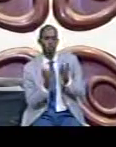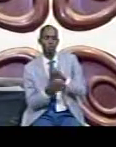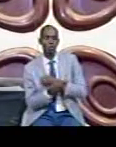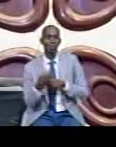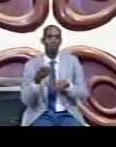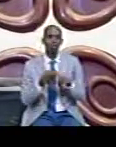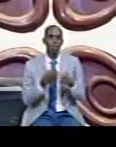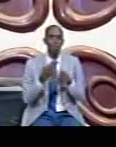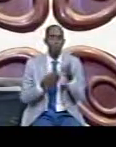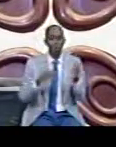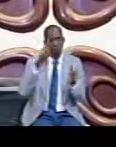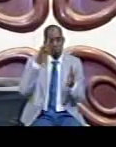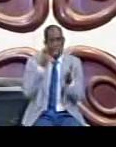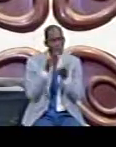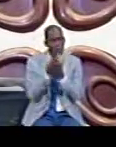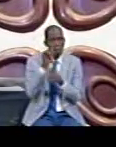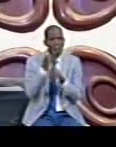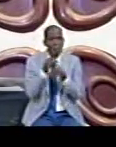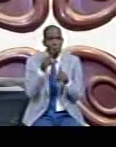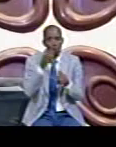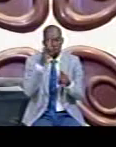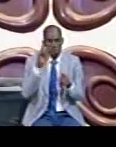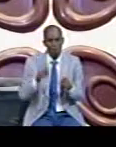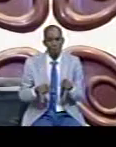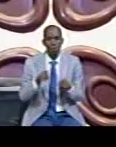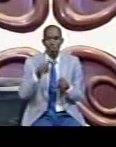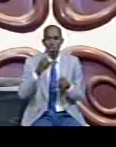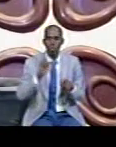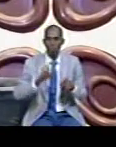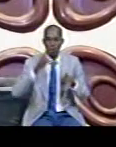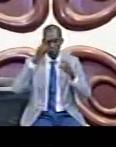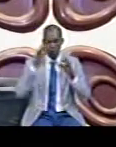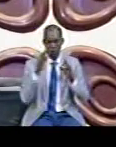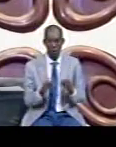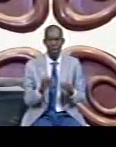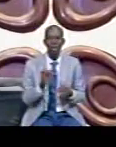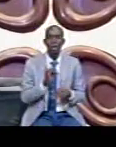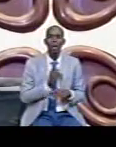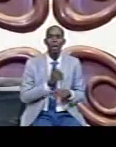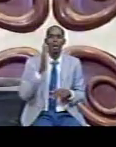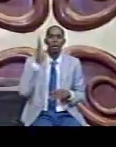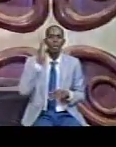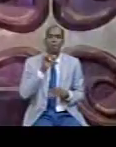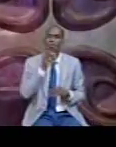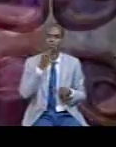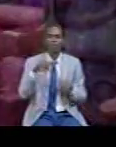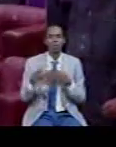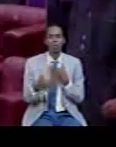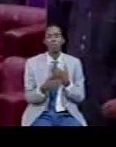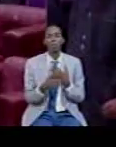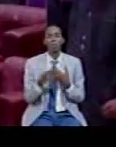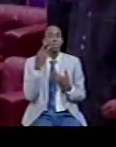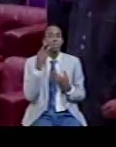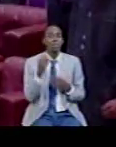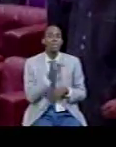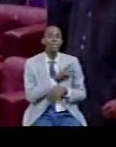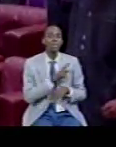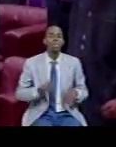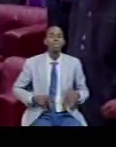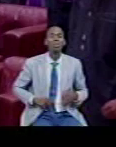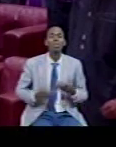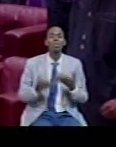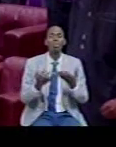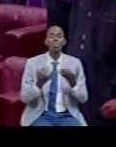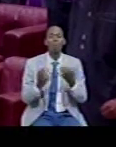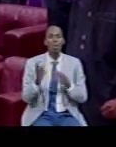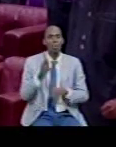mind, I will not go back. I will not go back. The king wanted them to bow down. But